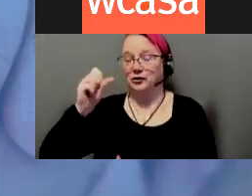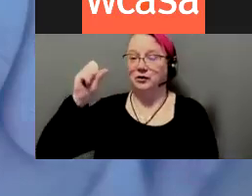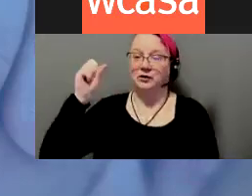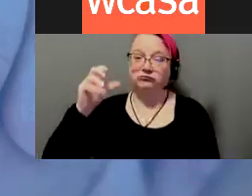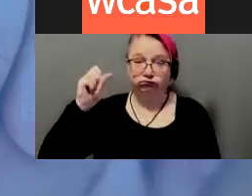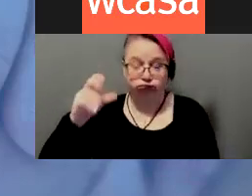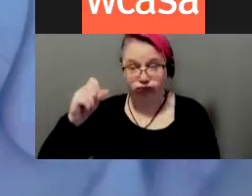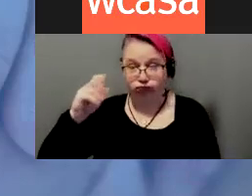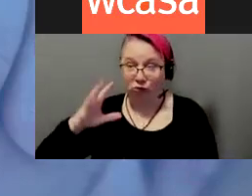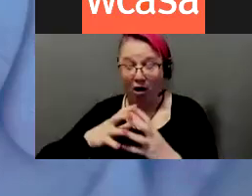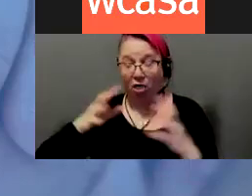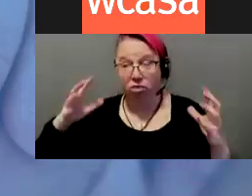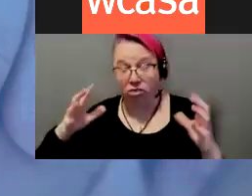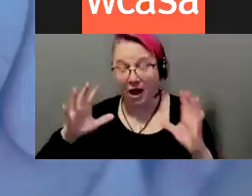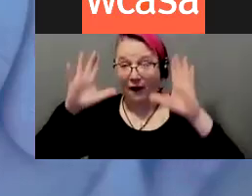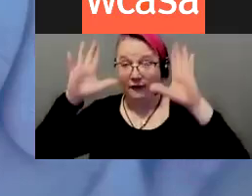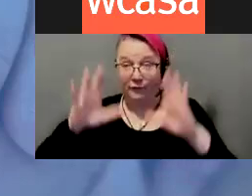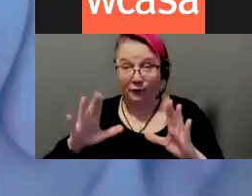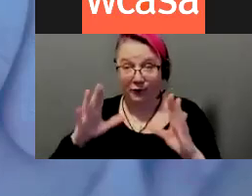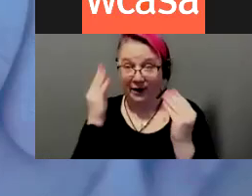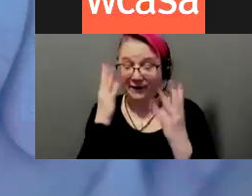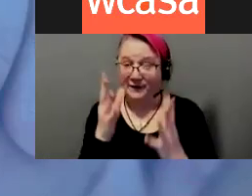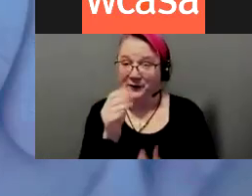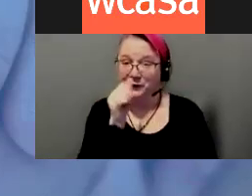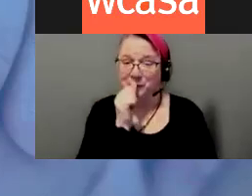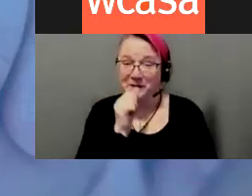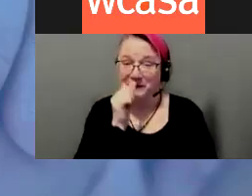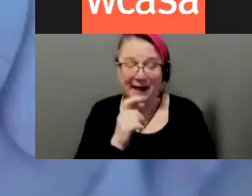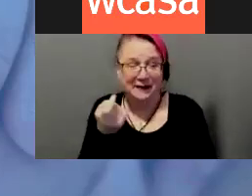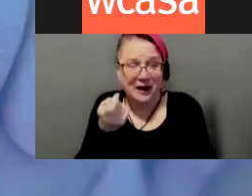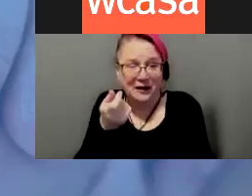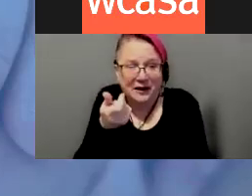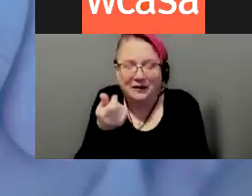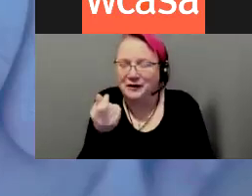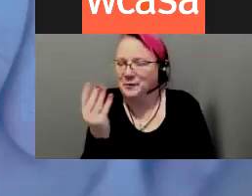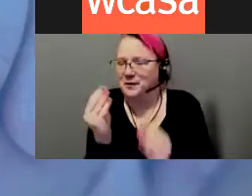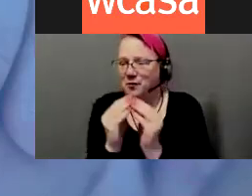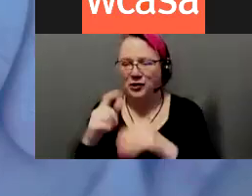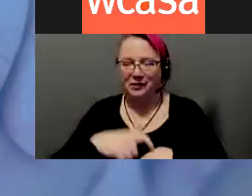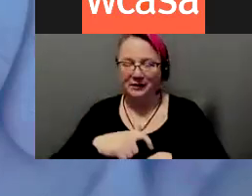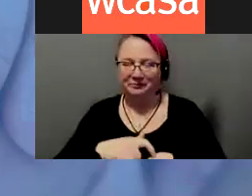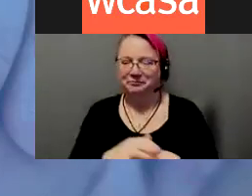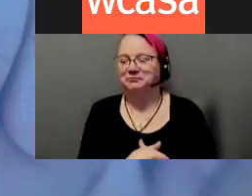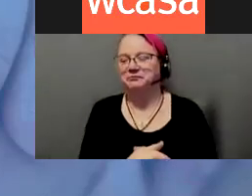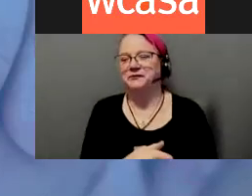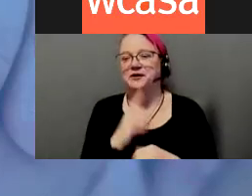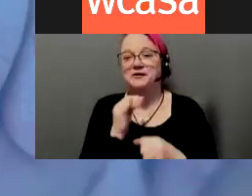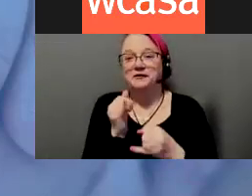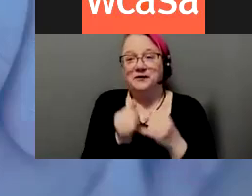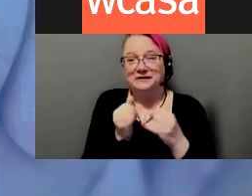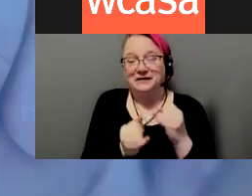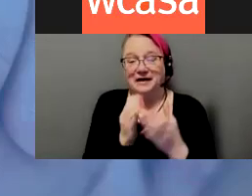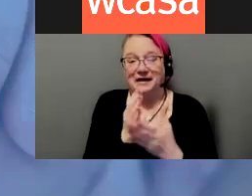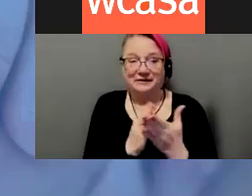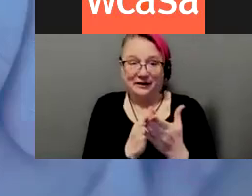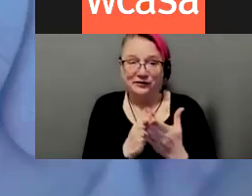great information, so just hang in there with us for just a few moments more. For this last section,